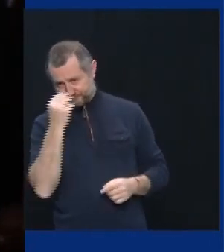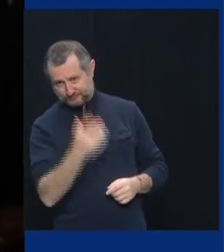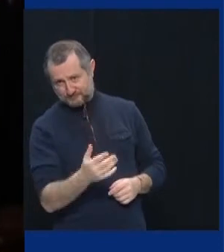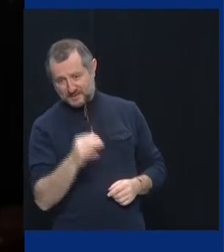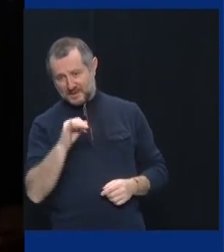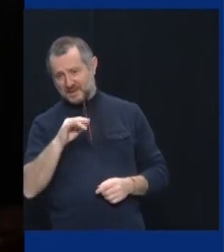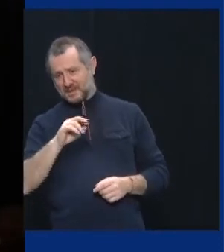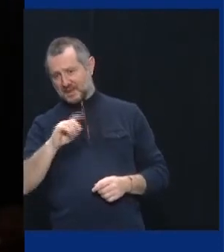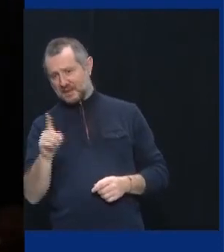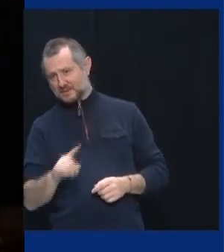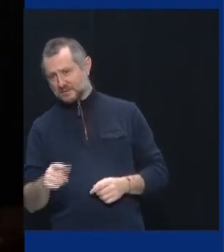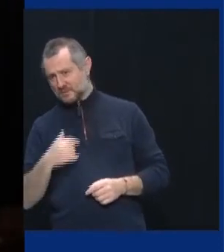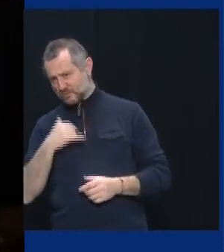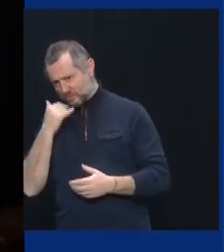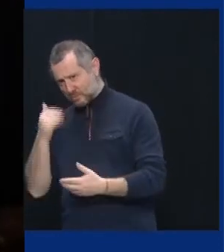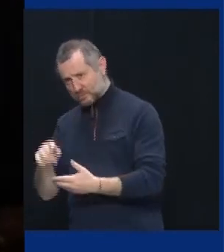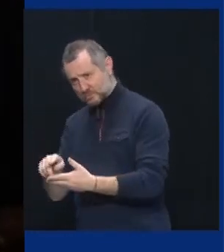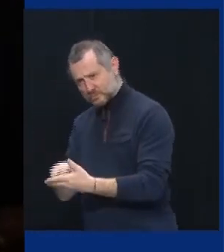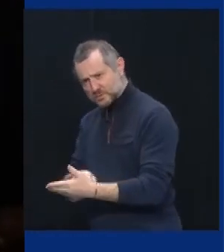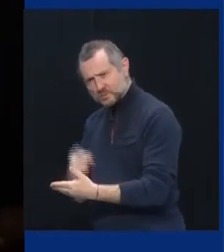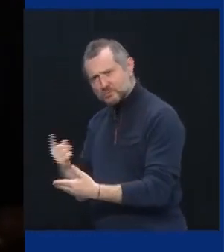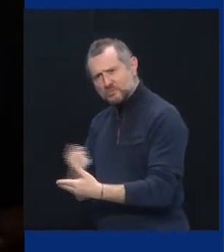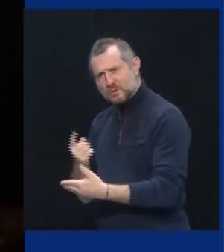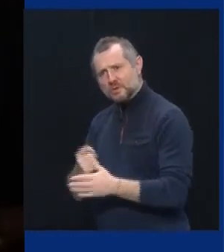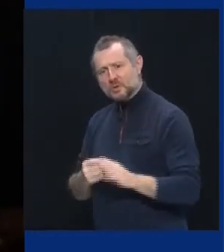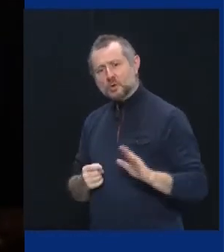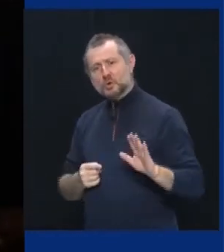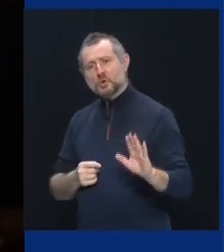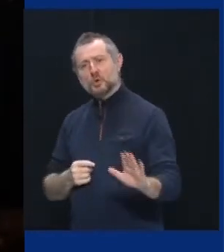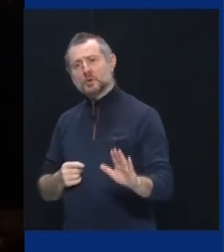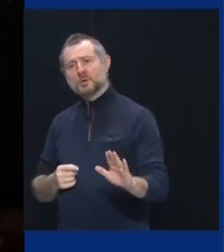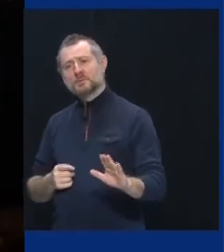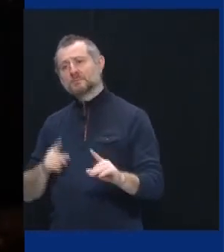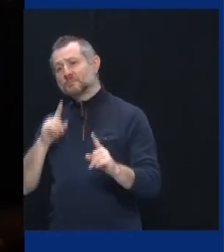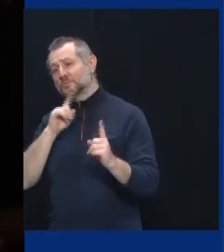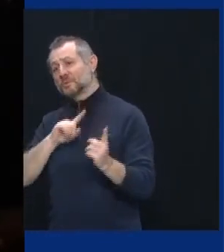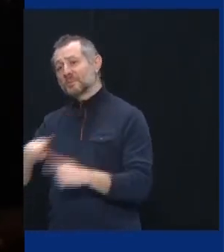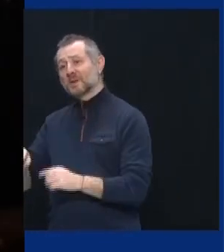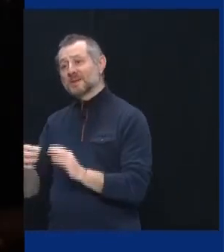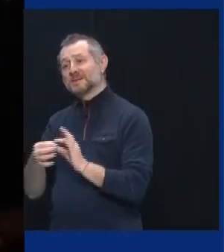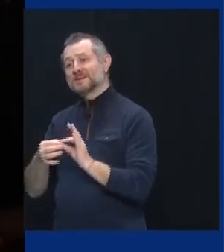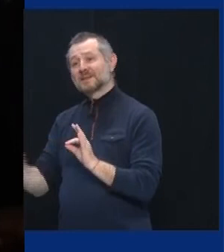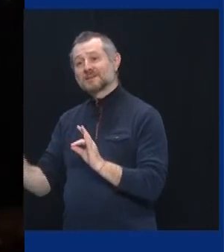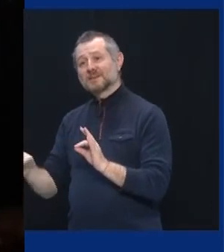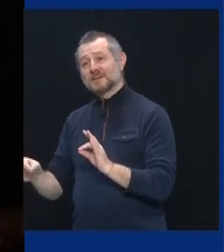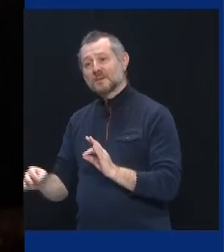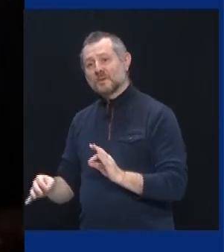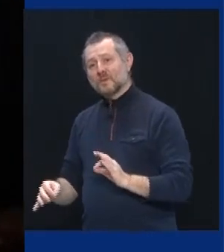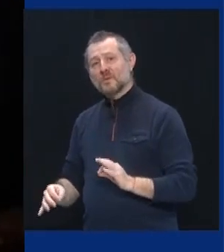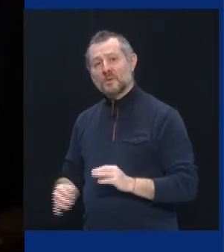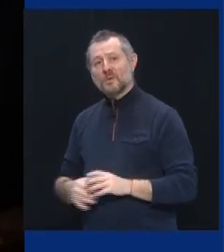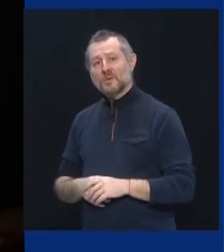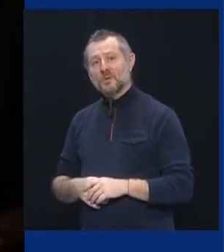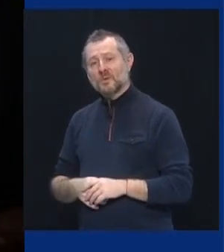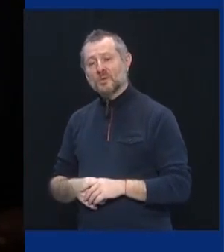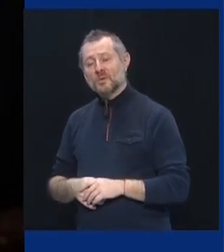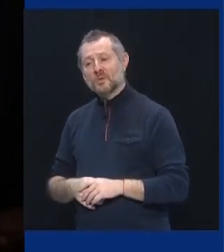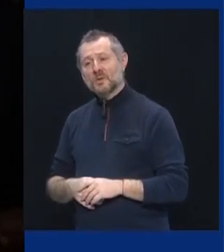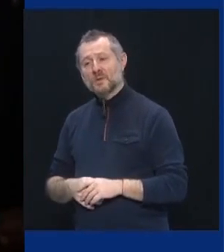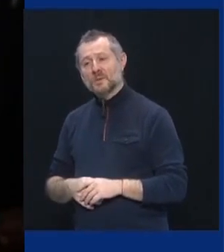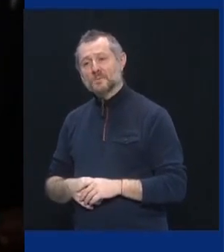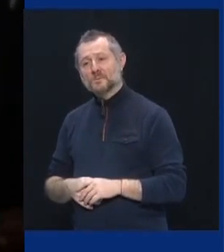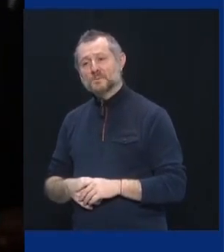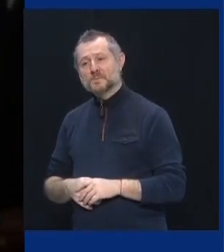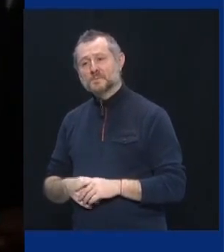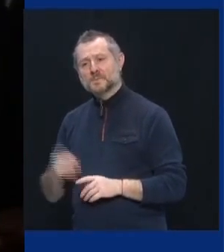statement that she had issued, Lonnie Lundell Davis had reminded